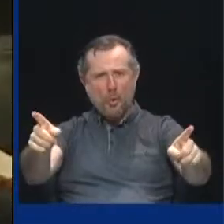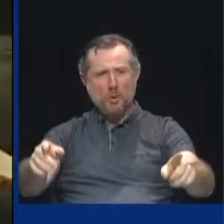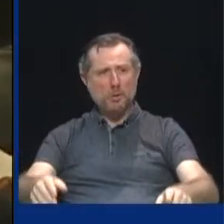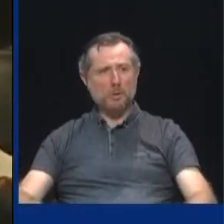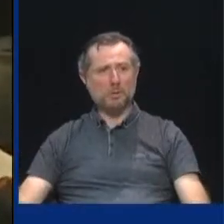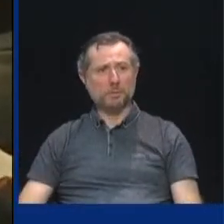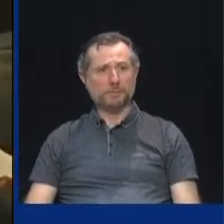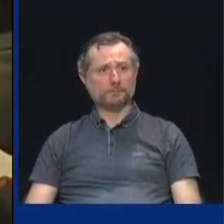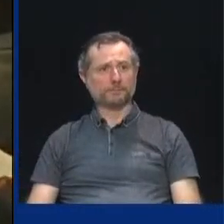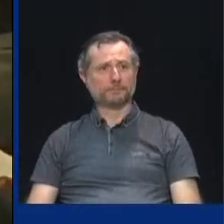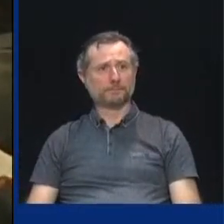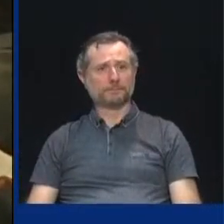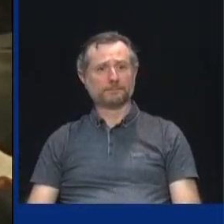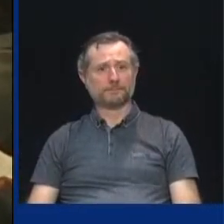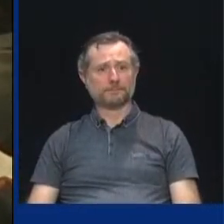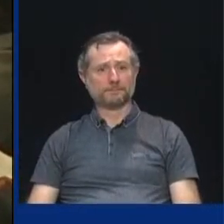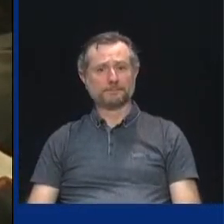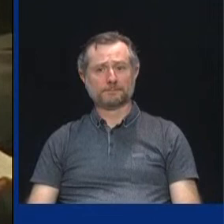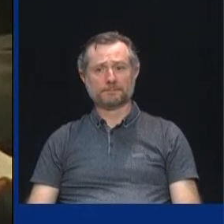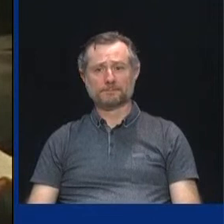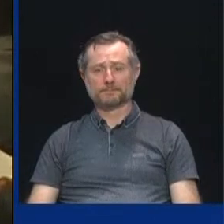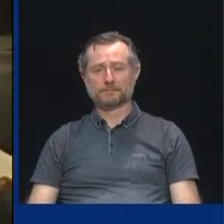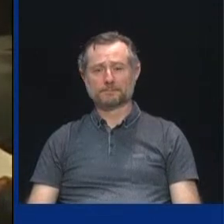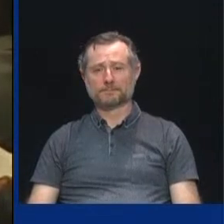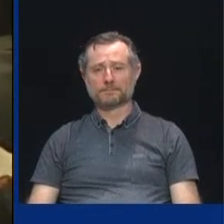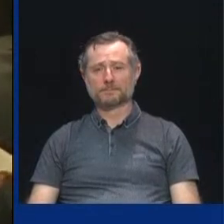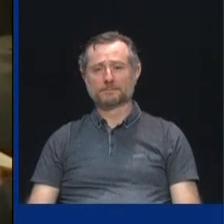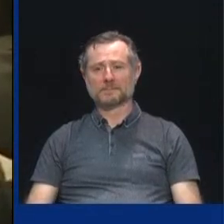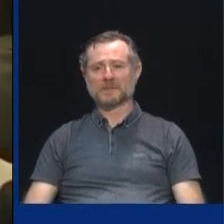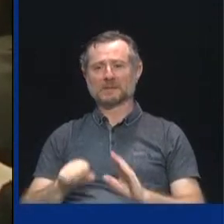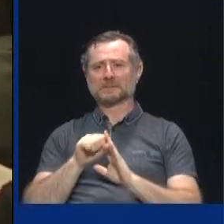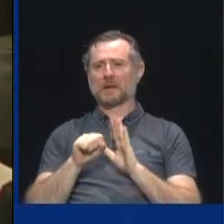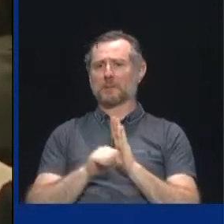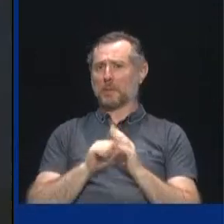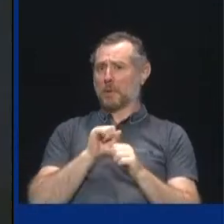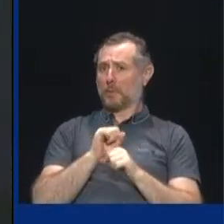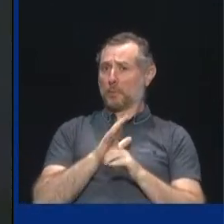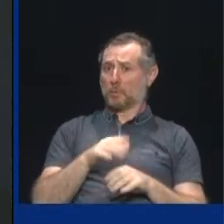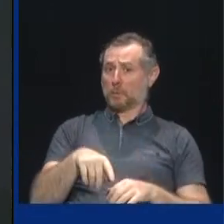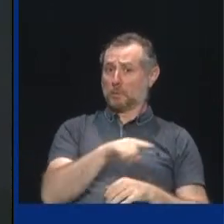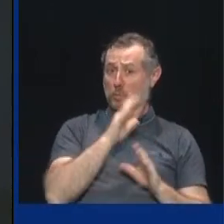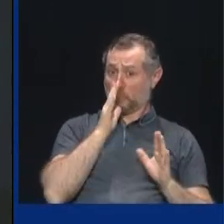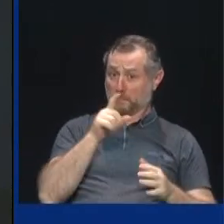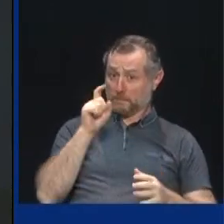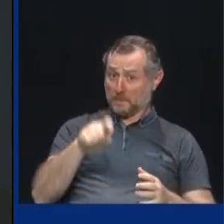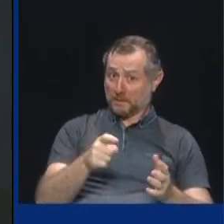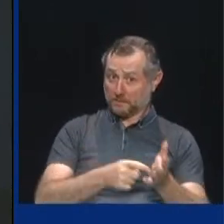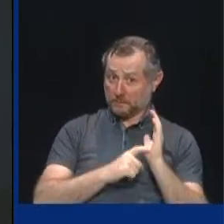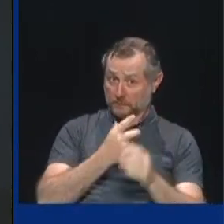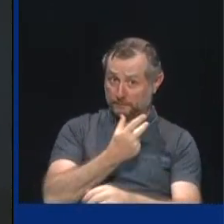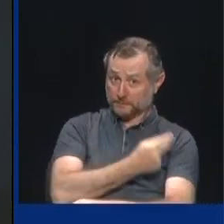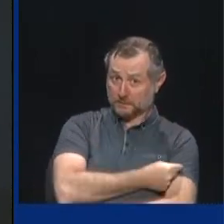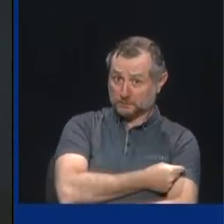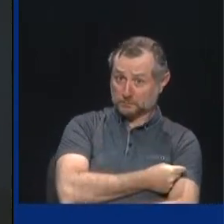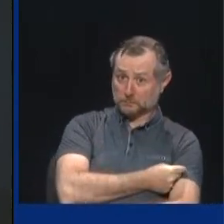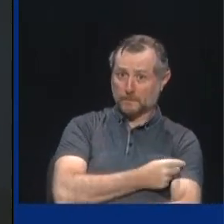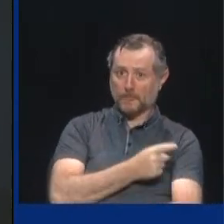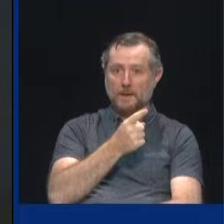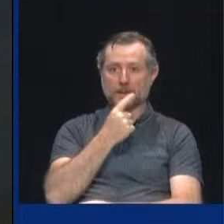Whether state employees must be vaccinated? The state would have to